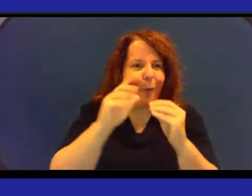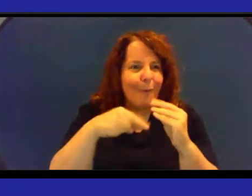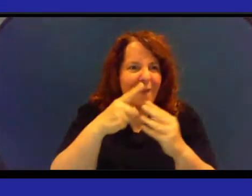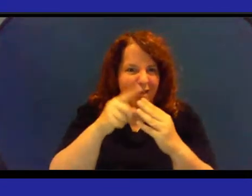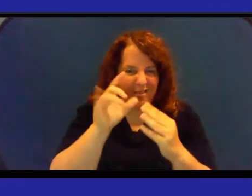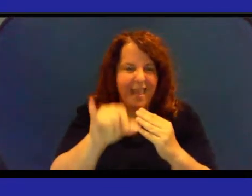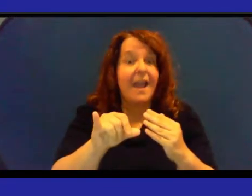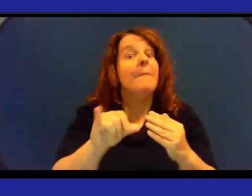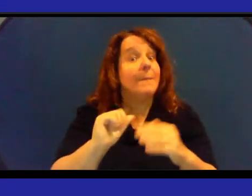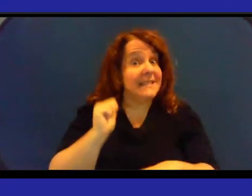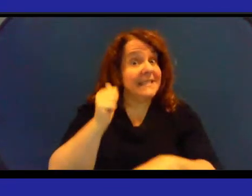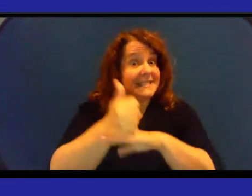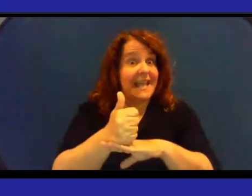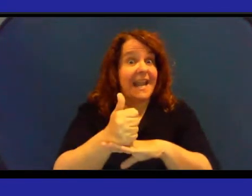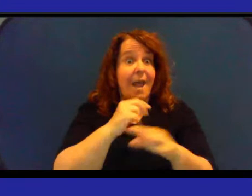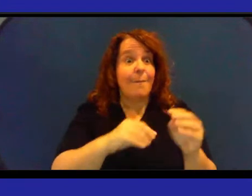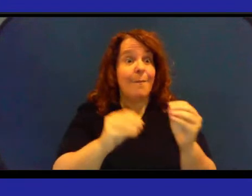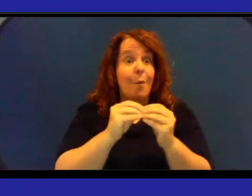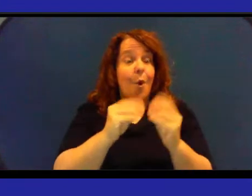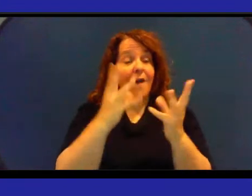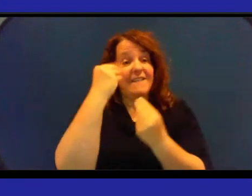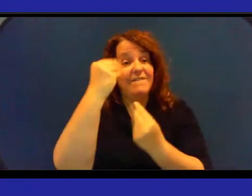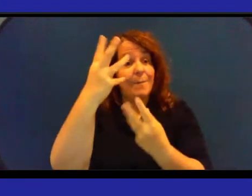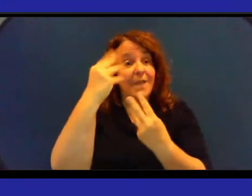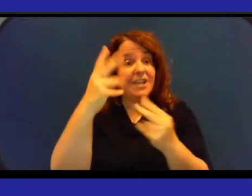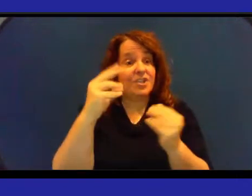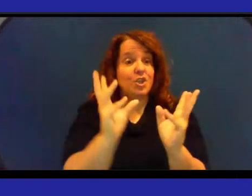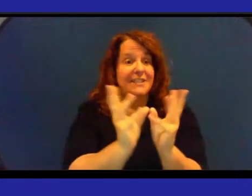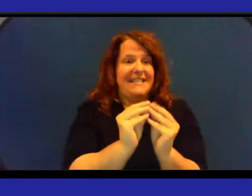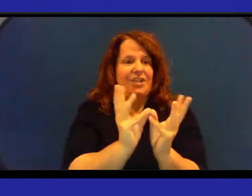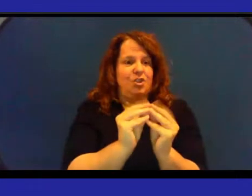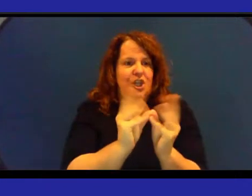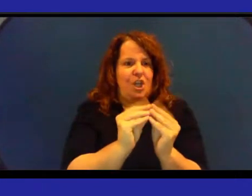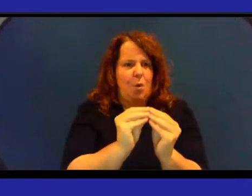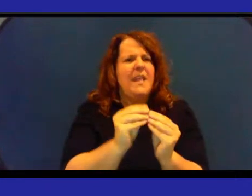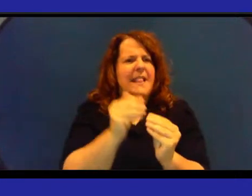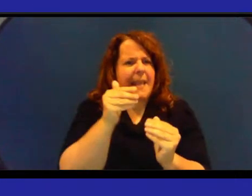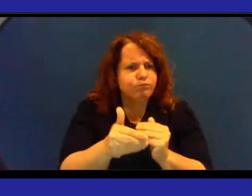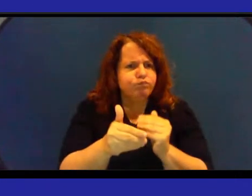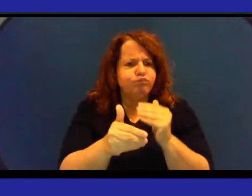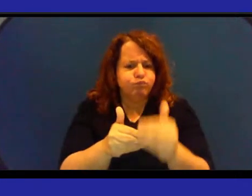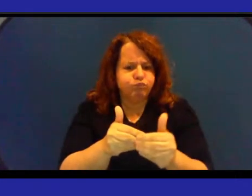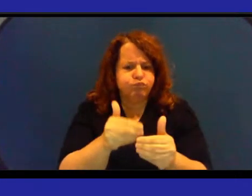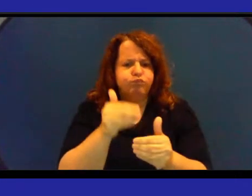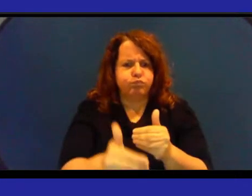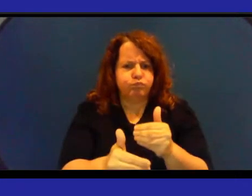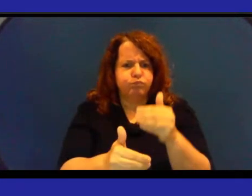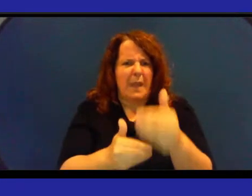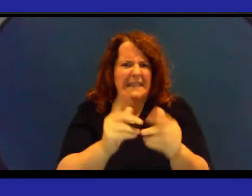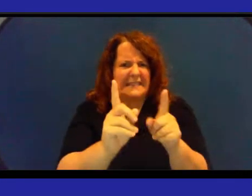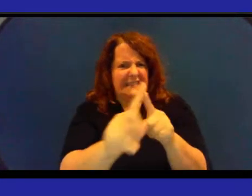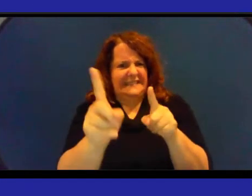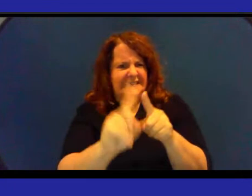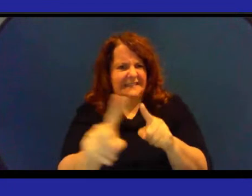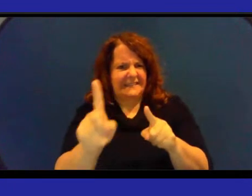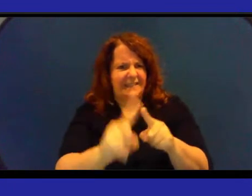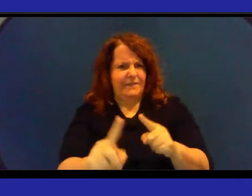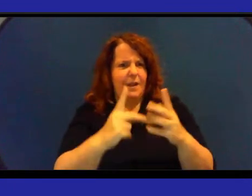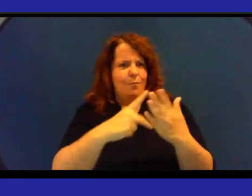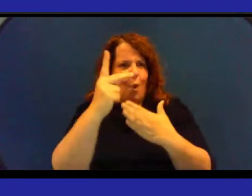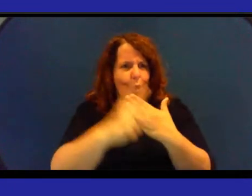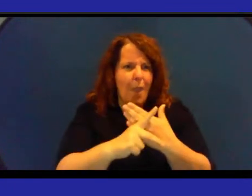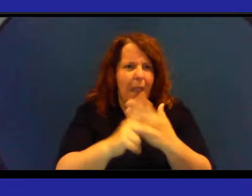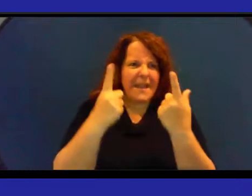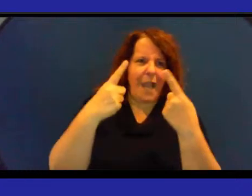can set up an informational session in which we can walk through the different programs and the accomplishment and the